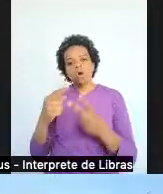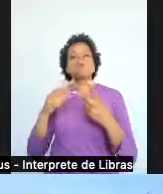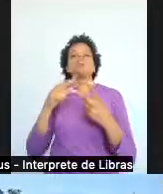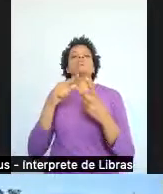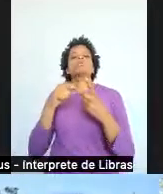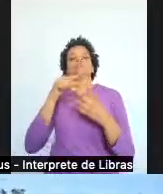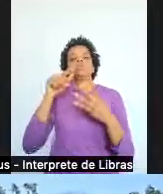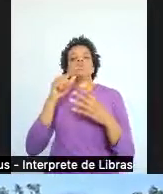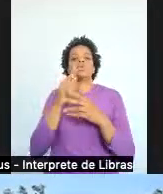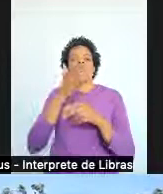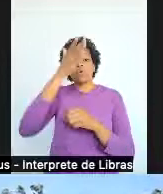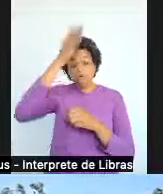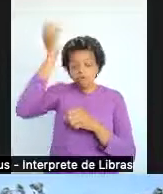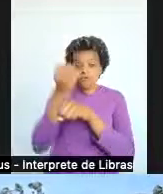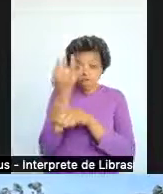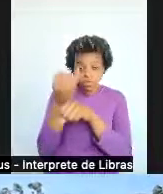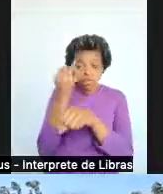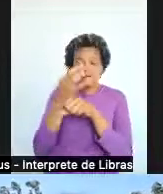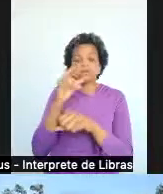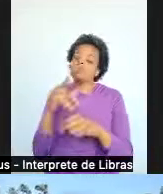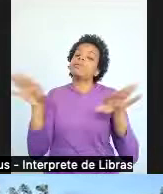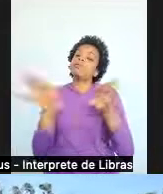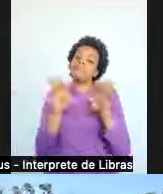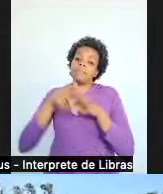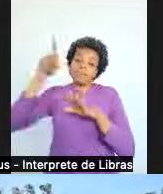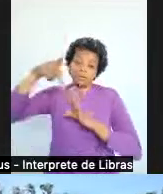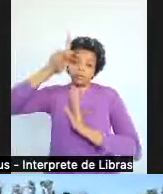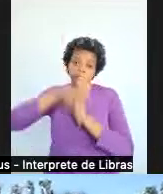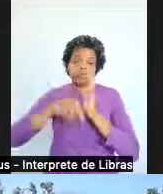Jubarte, Vivo, Golfinho Rotador and Meros, the Brazil projects.